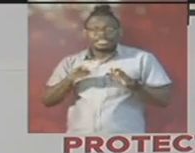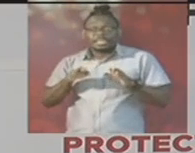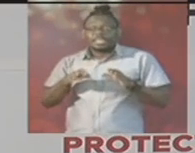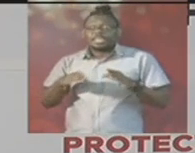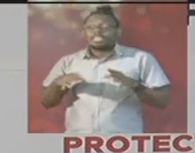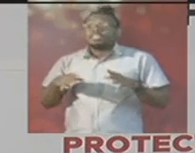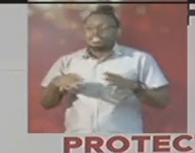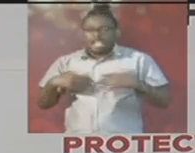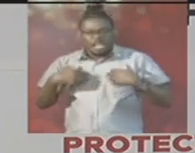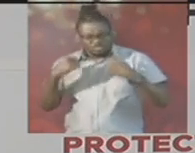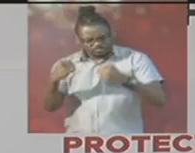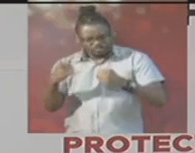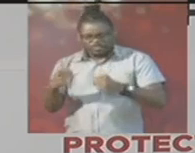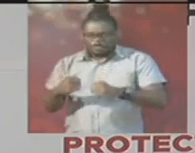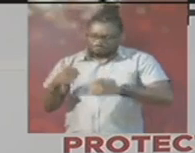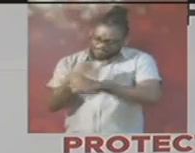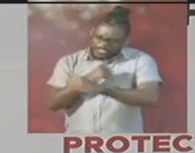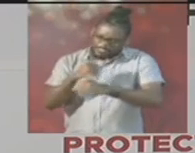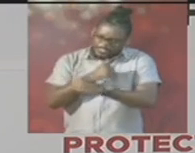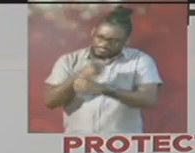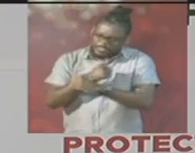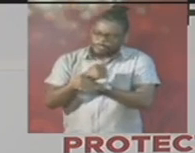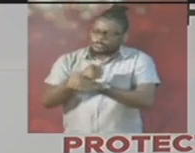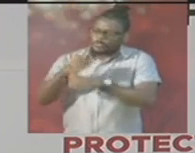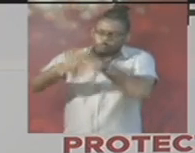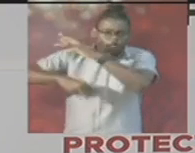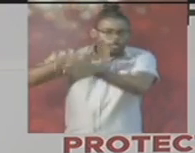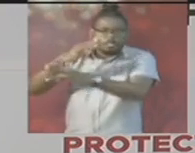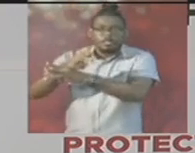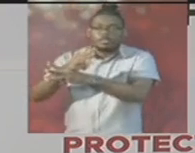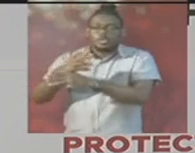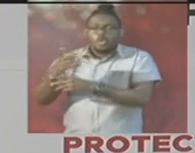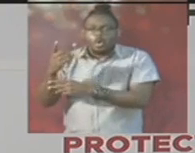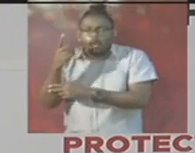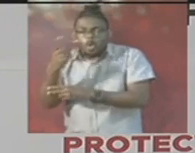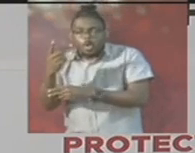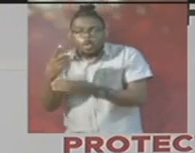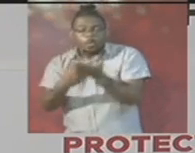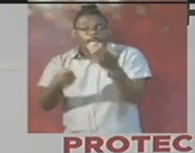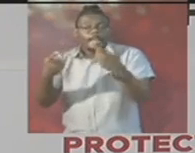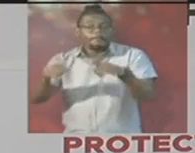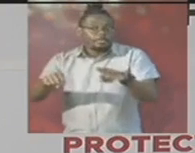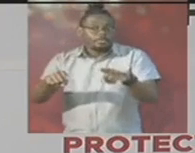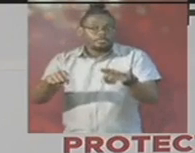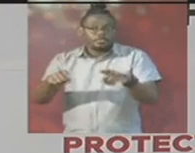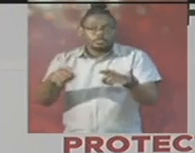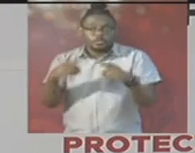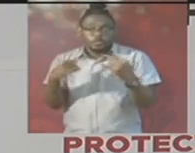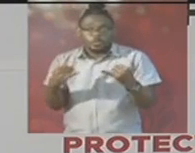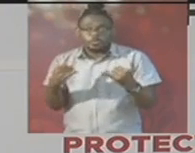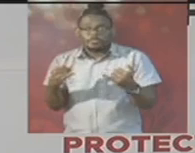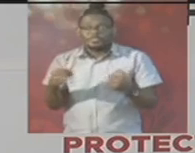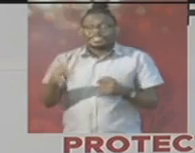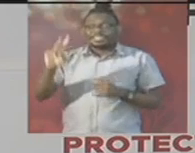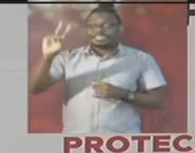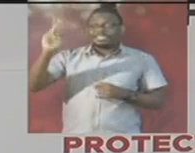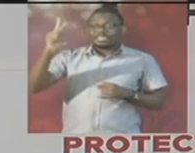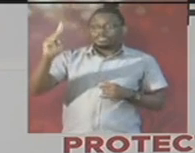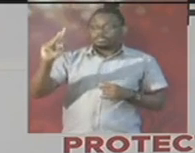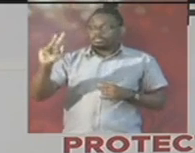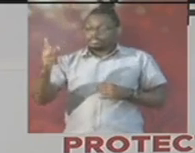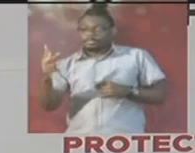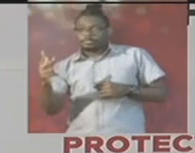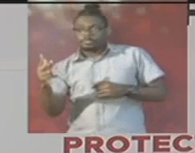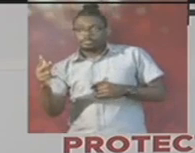all over the world. Just look at what is happening to second, third, and fourth waves around